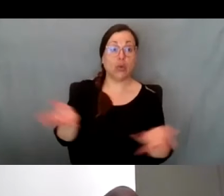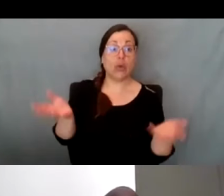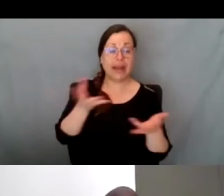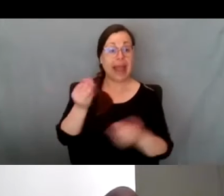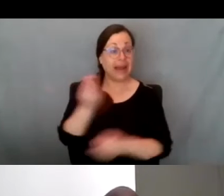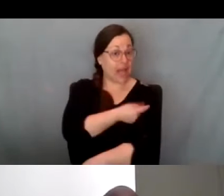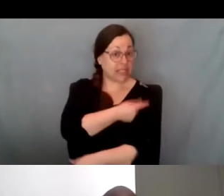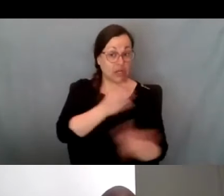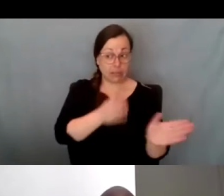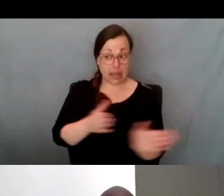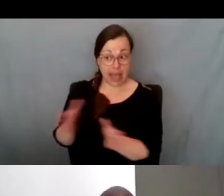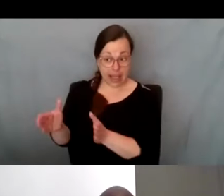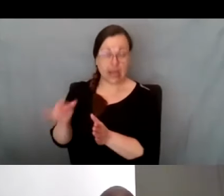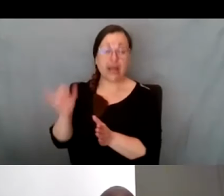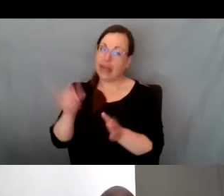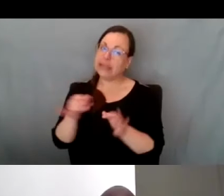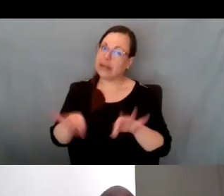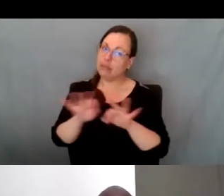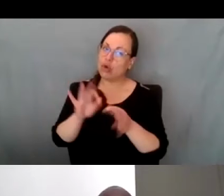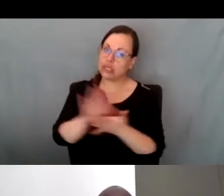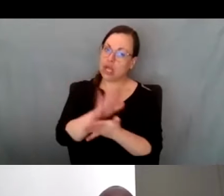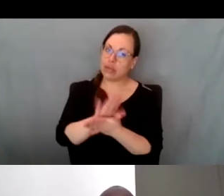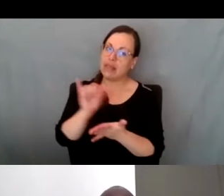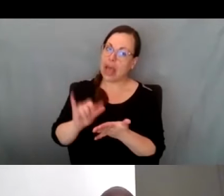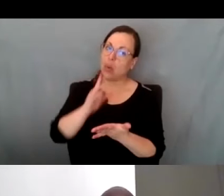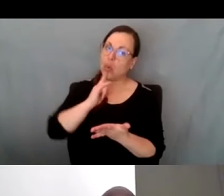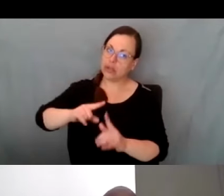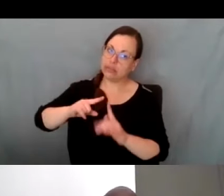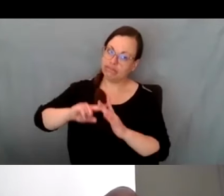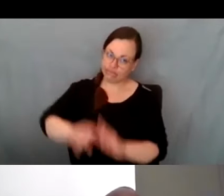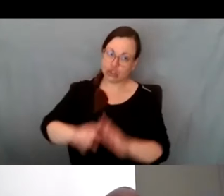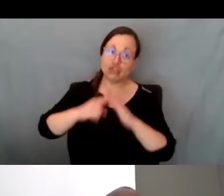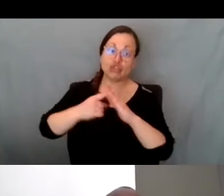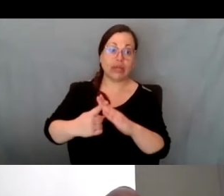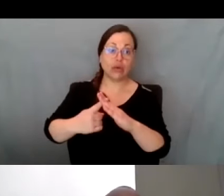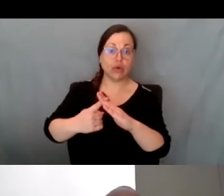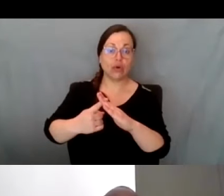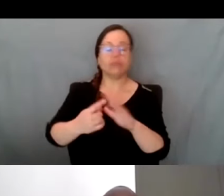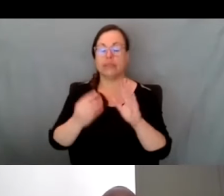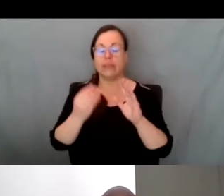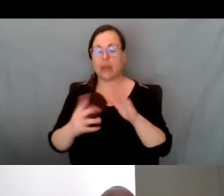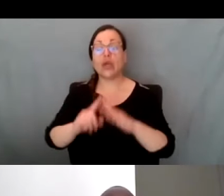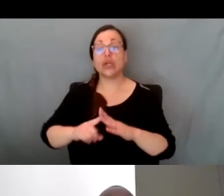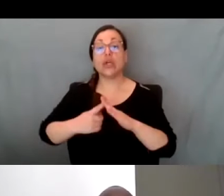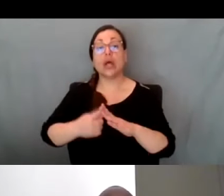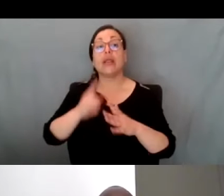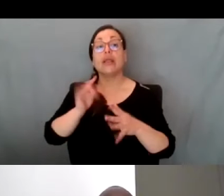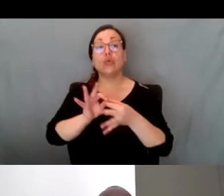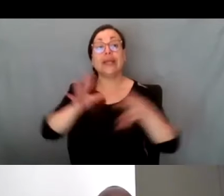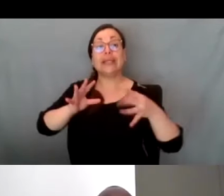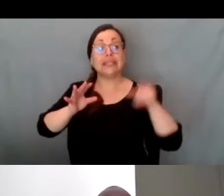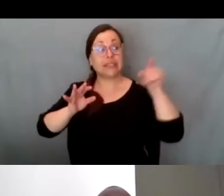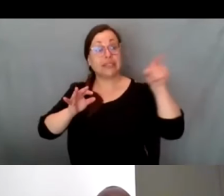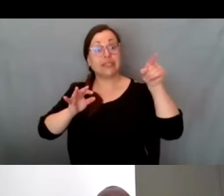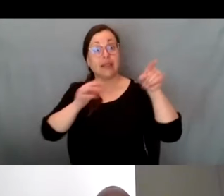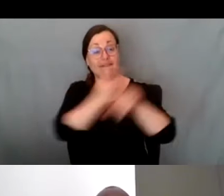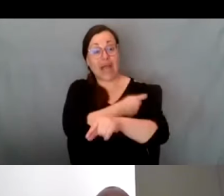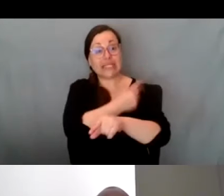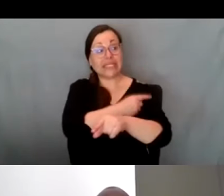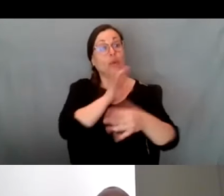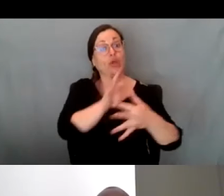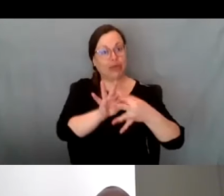which are important documents that will trigger, by the way, the release of the vaccine from the COVAX